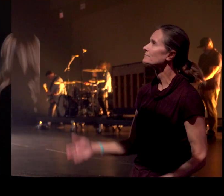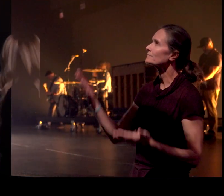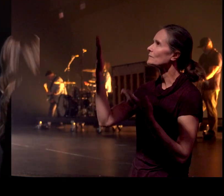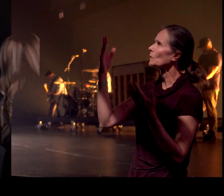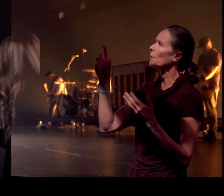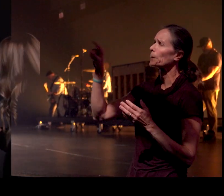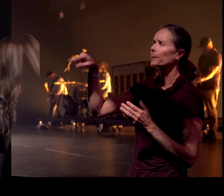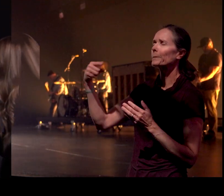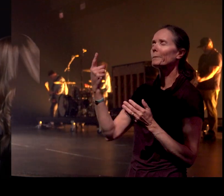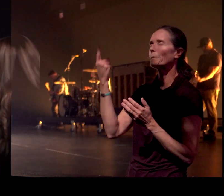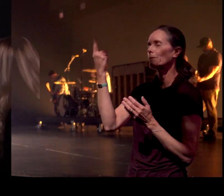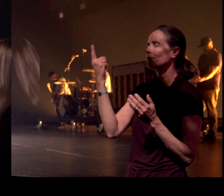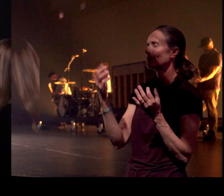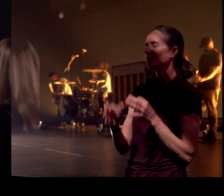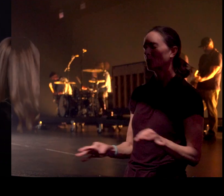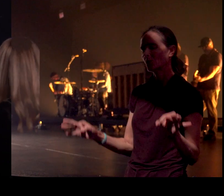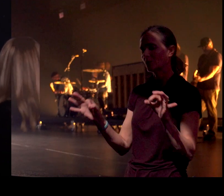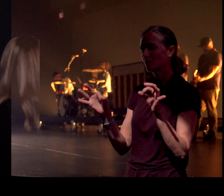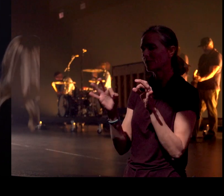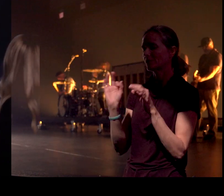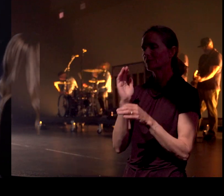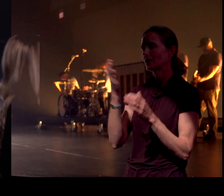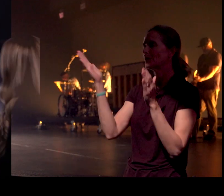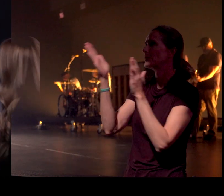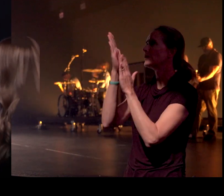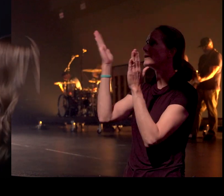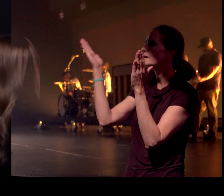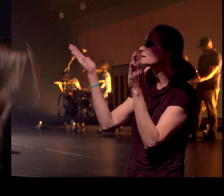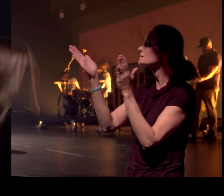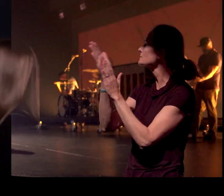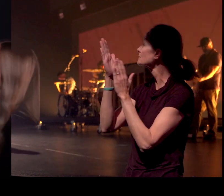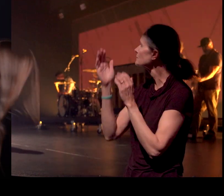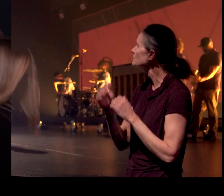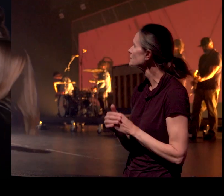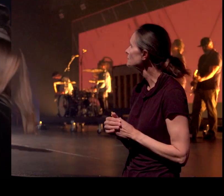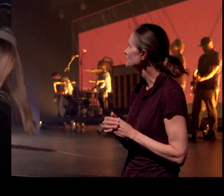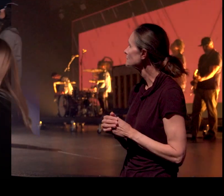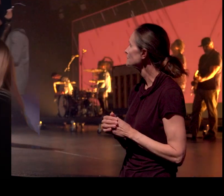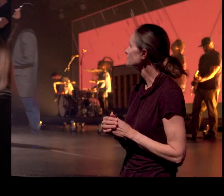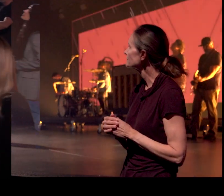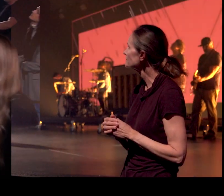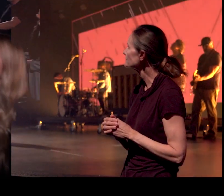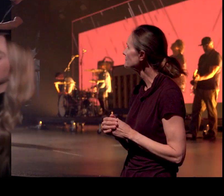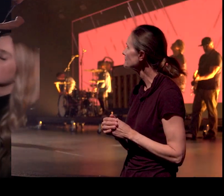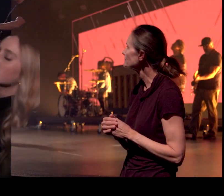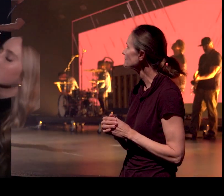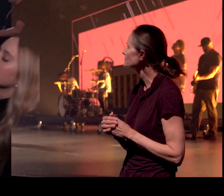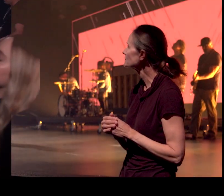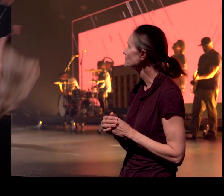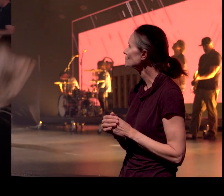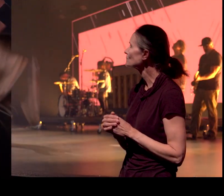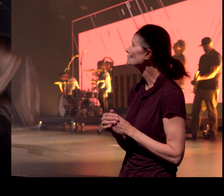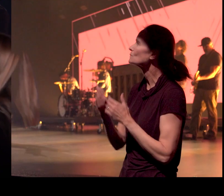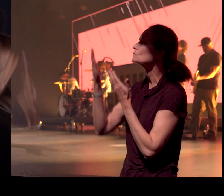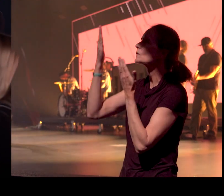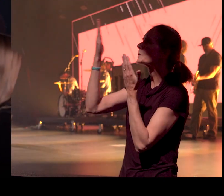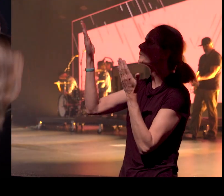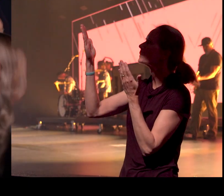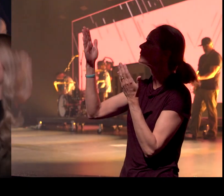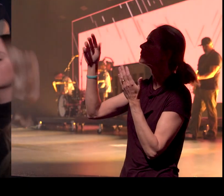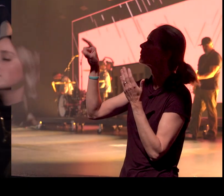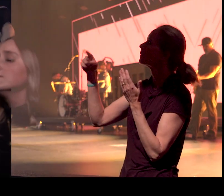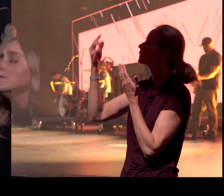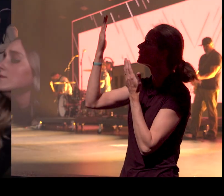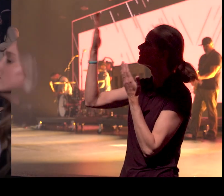You are the only one worthy of our praise. All honor and all glory is due to you and to